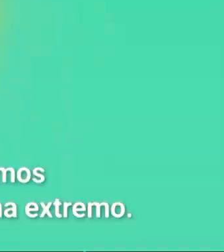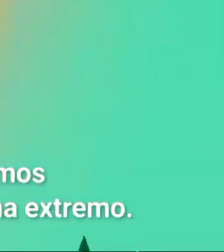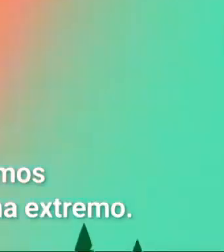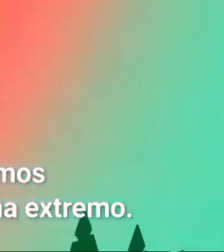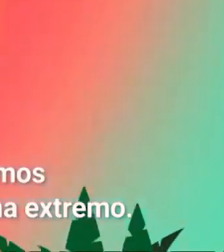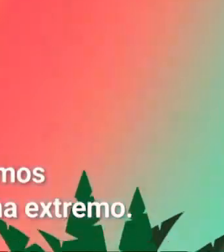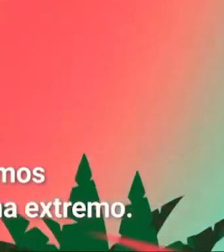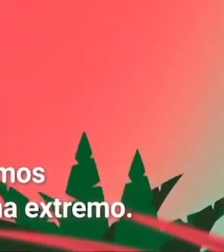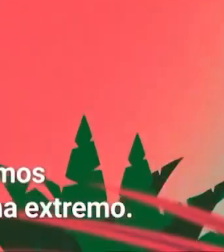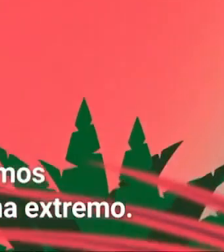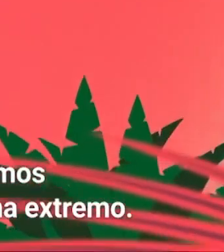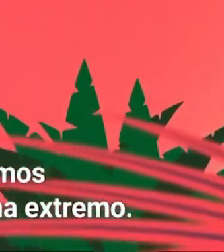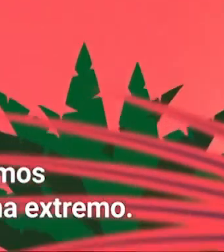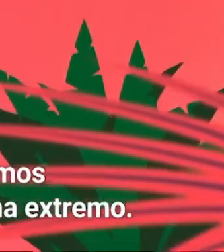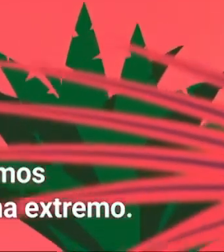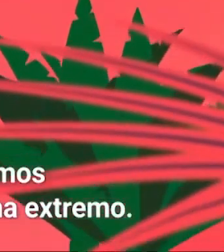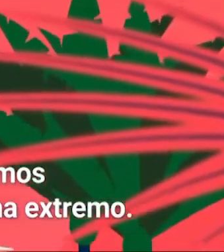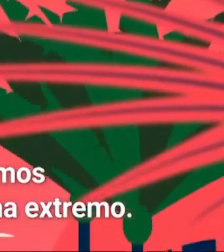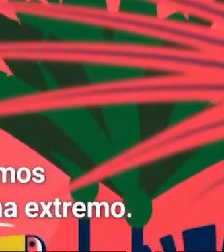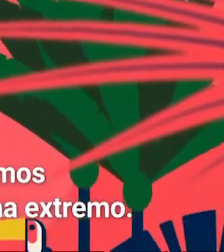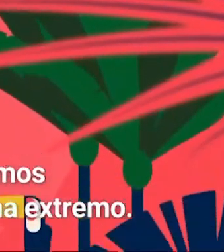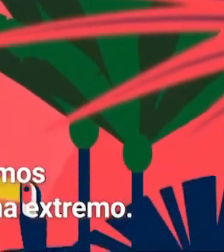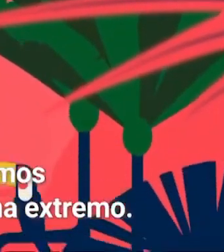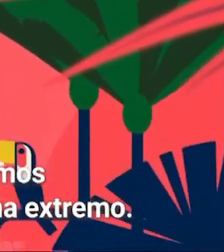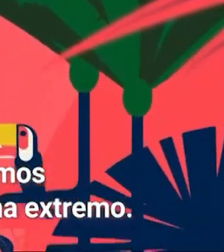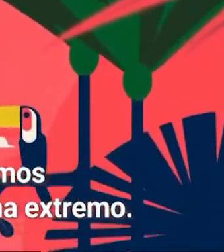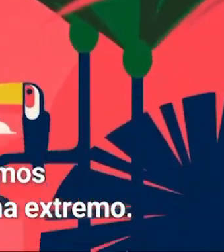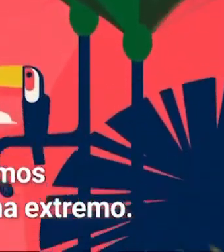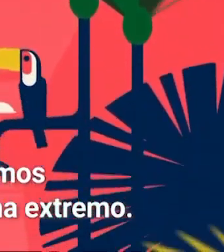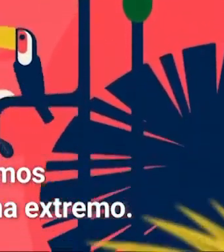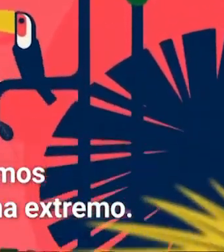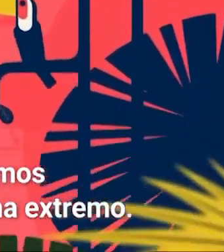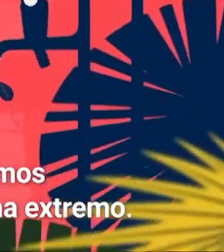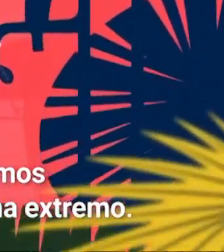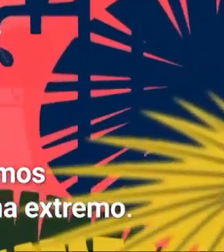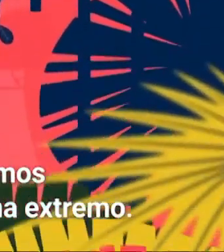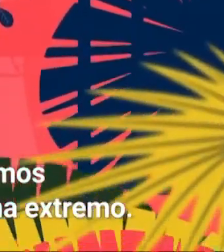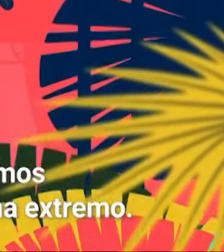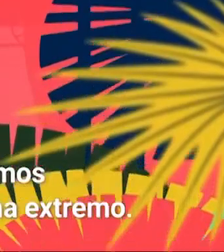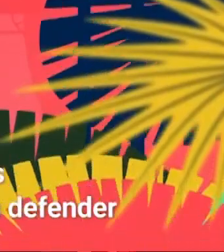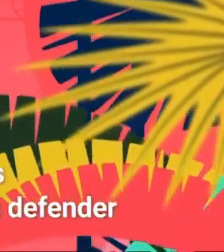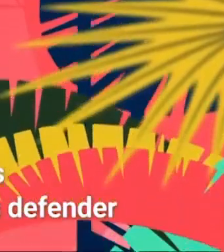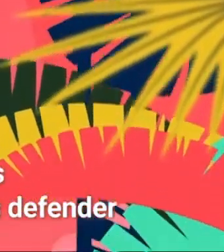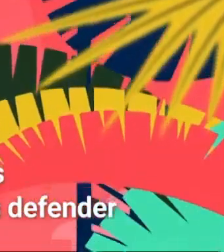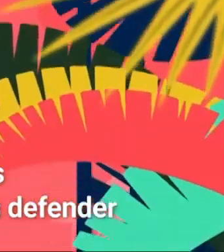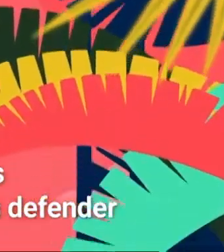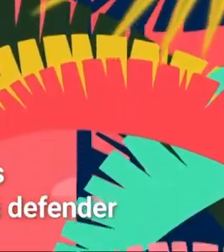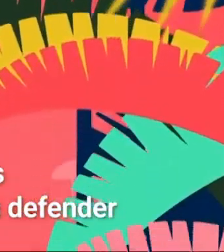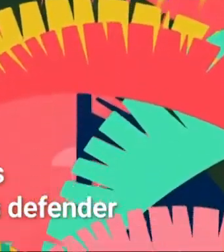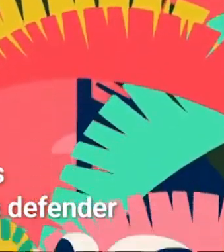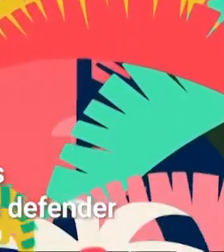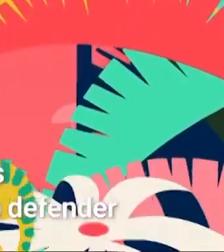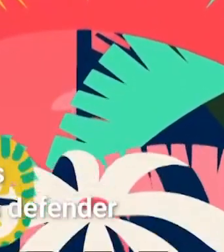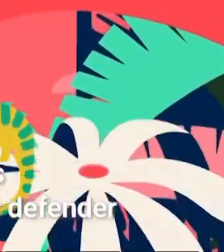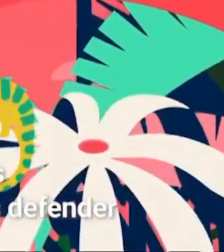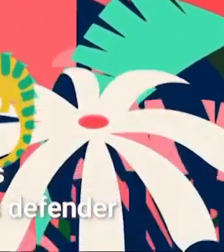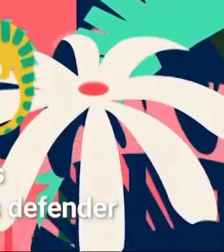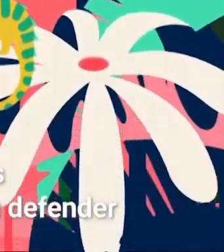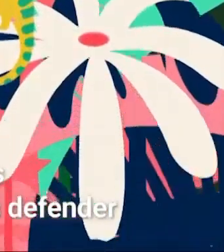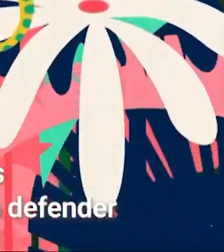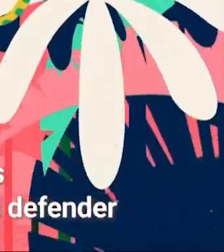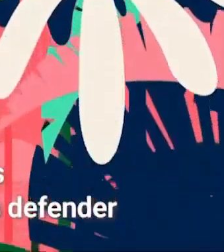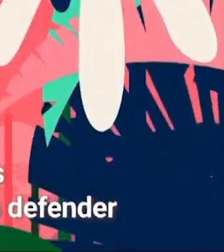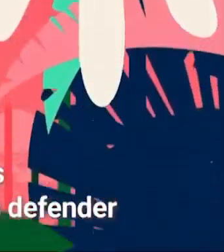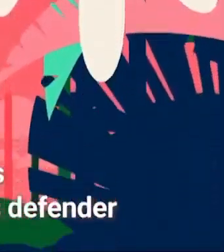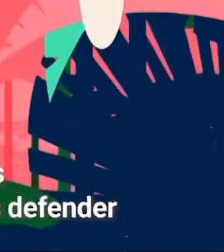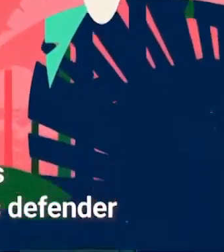As our planet gets hotter, we need to find better ways of adapting to extreme weather. The latest science shows that